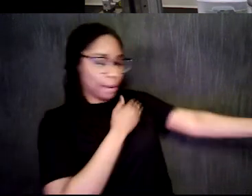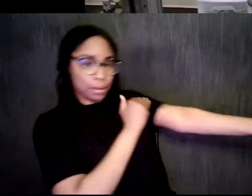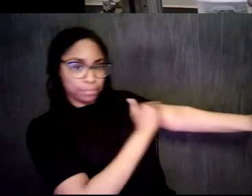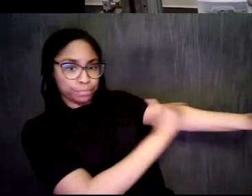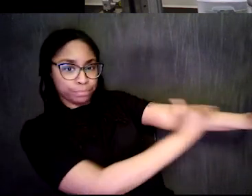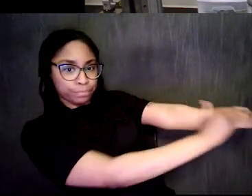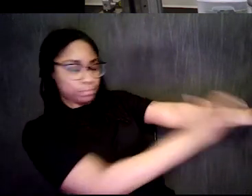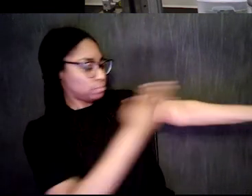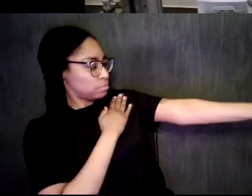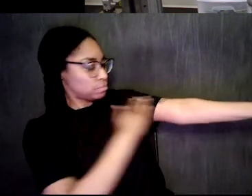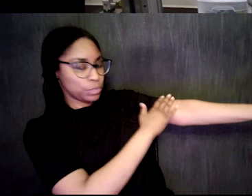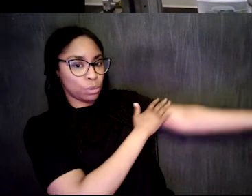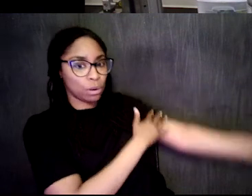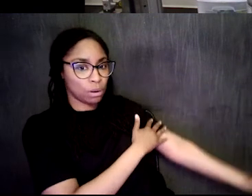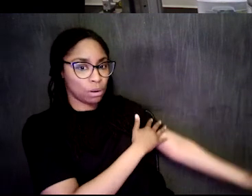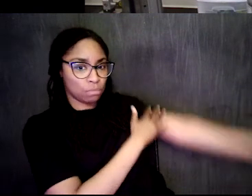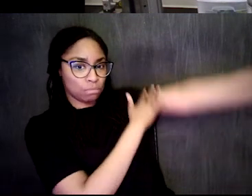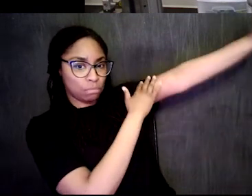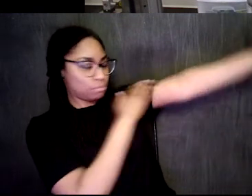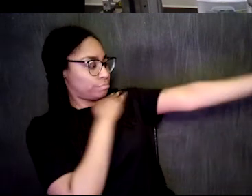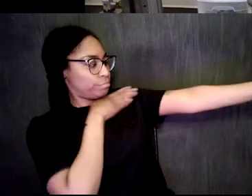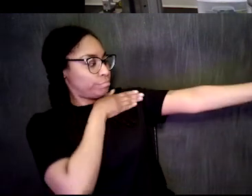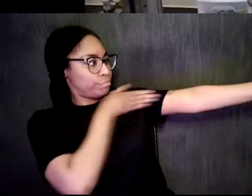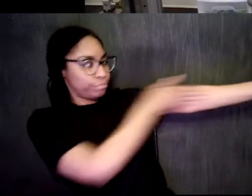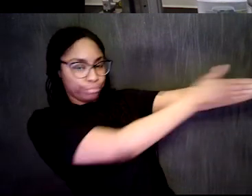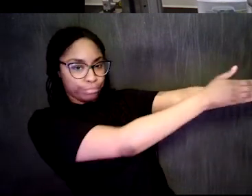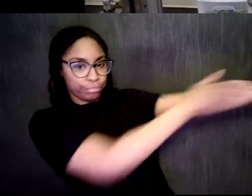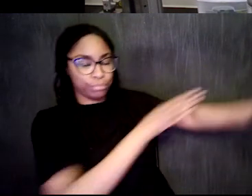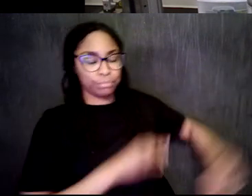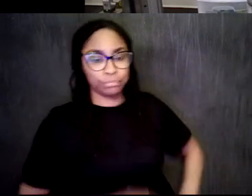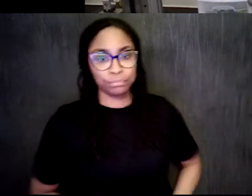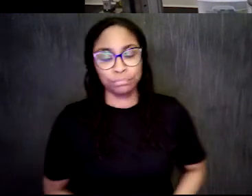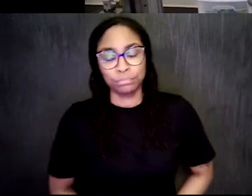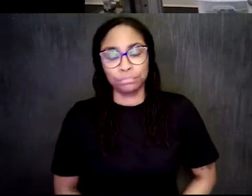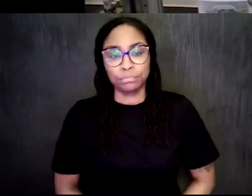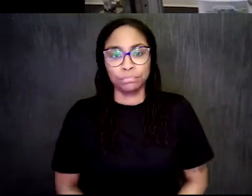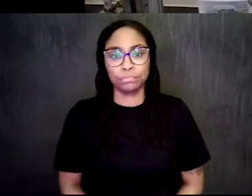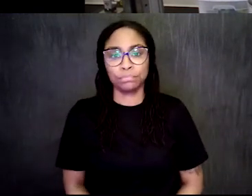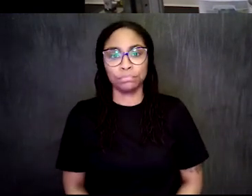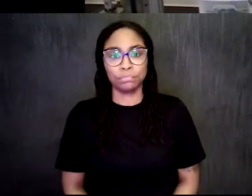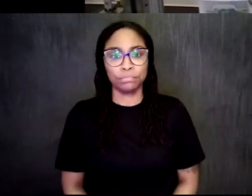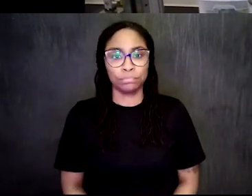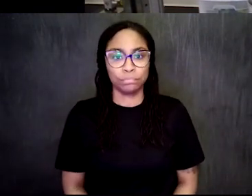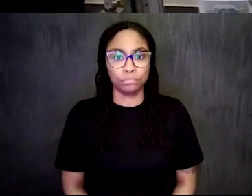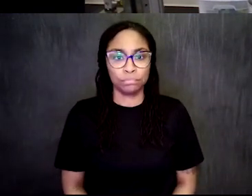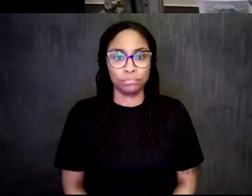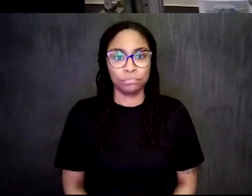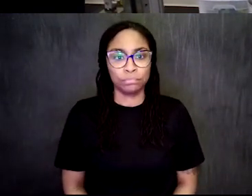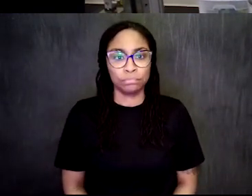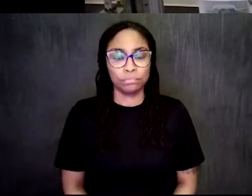Out. 4. Good. Tuck it in. Round the low back.